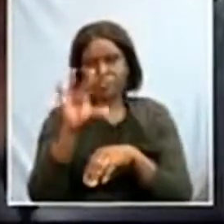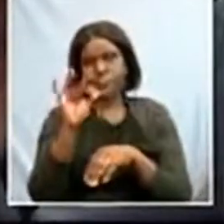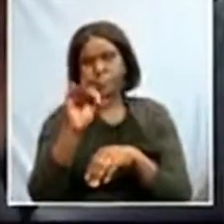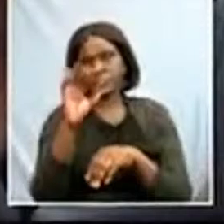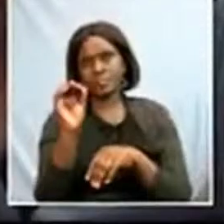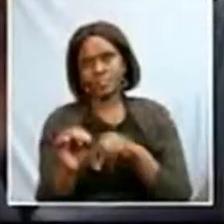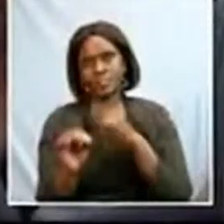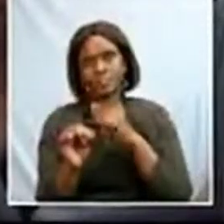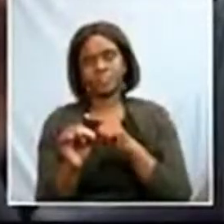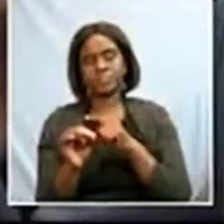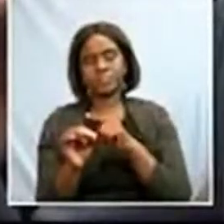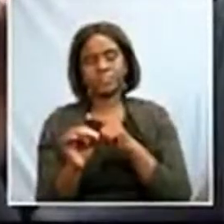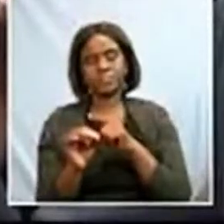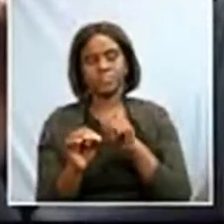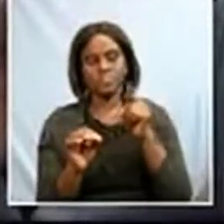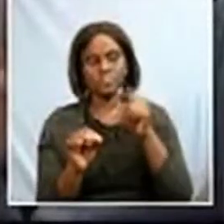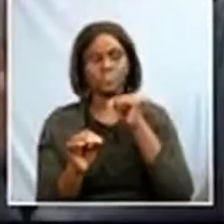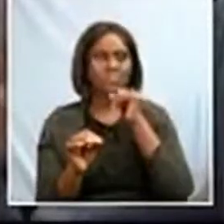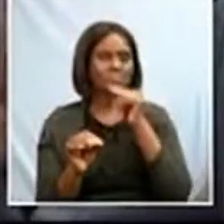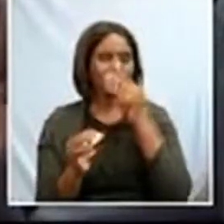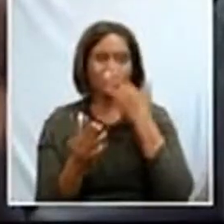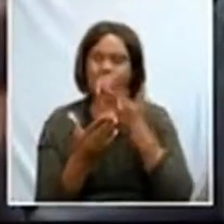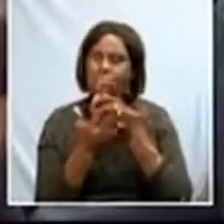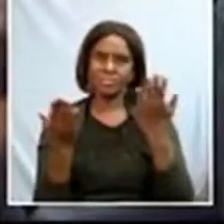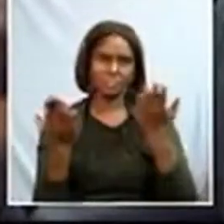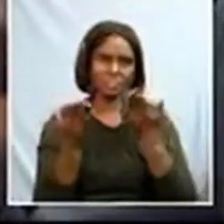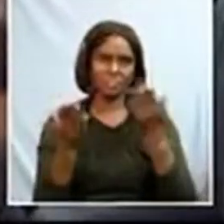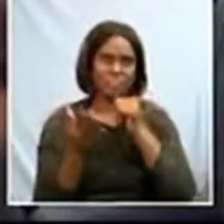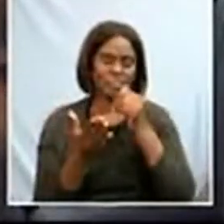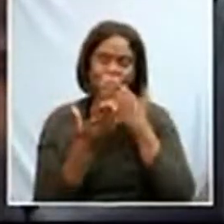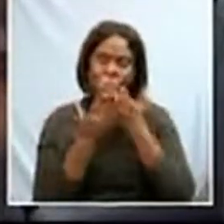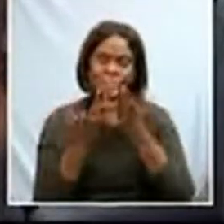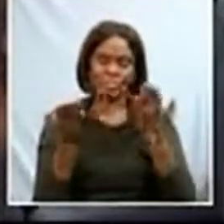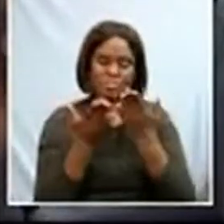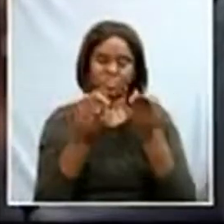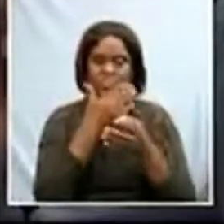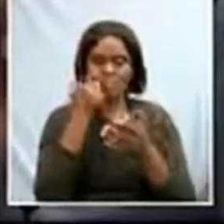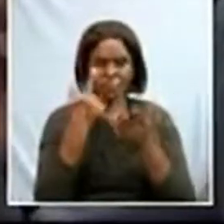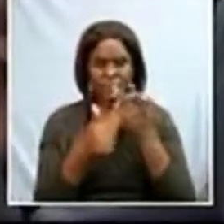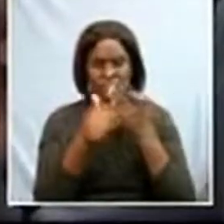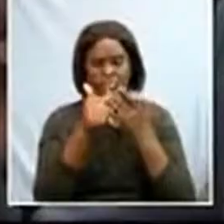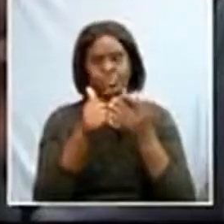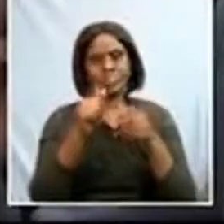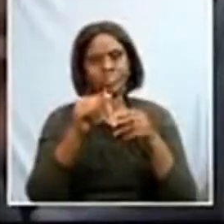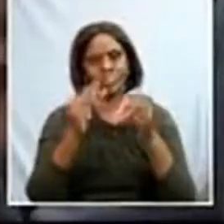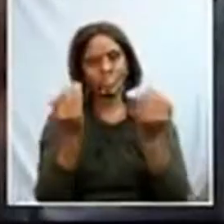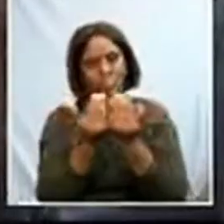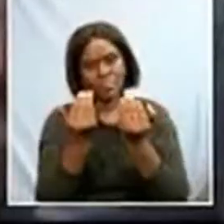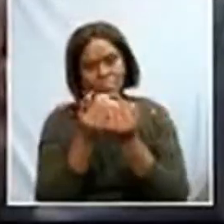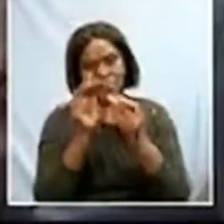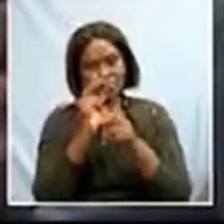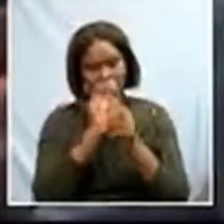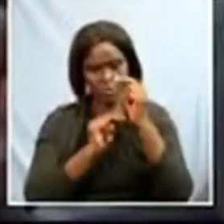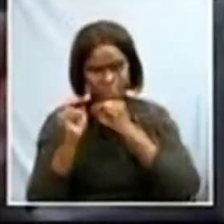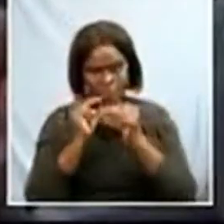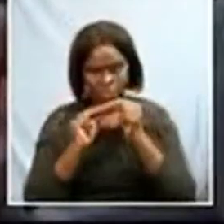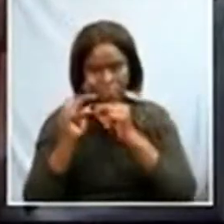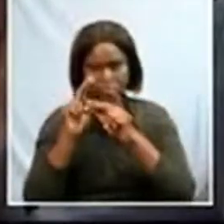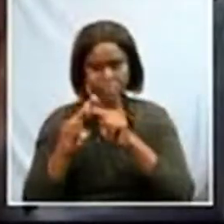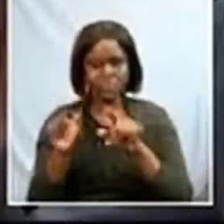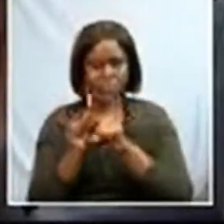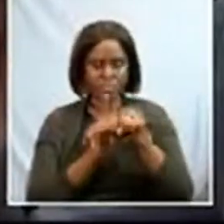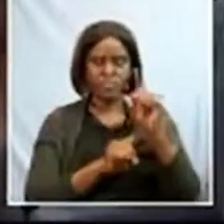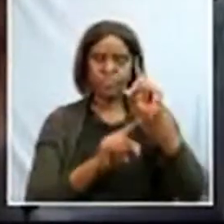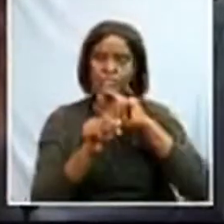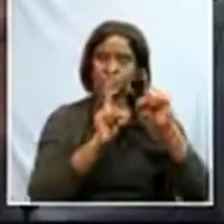80% is not correct. You better sit the contractor and negotiate and